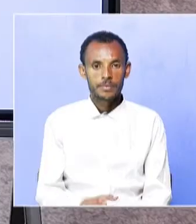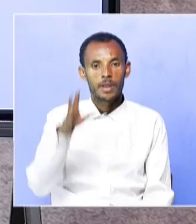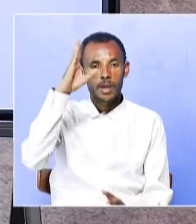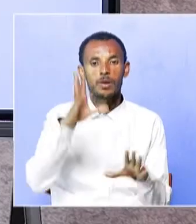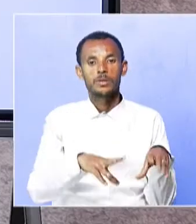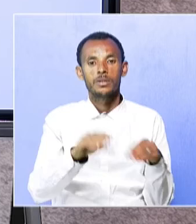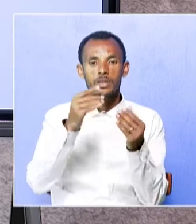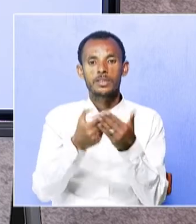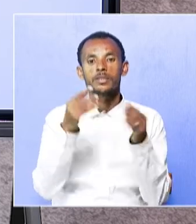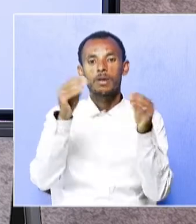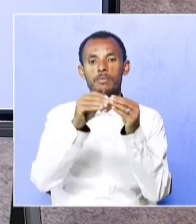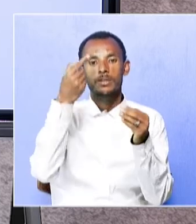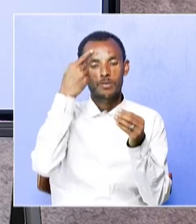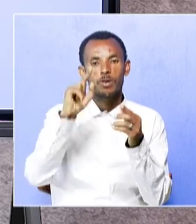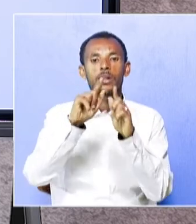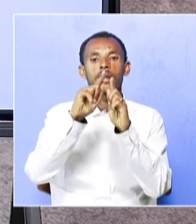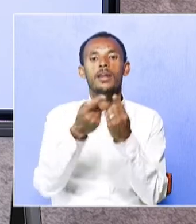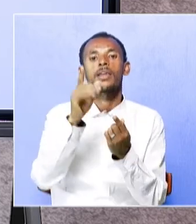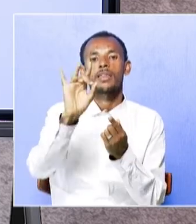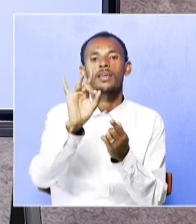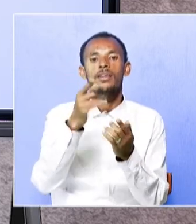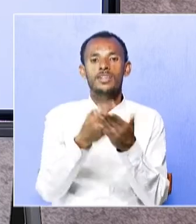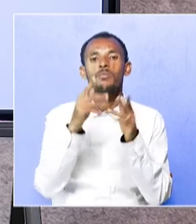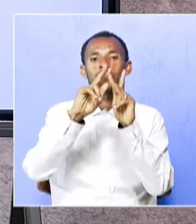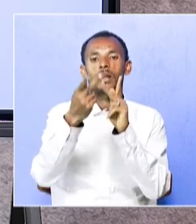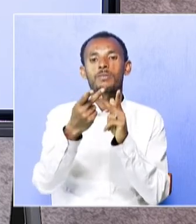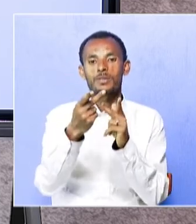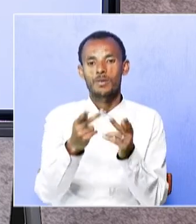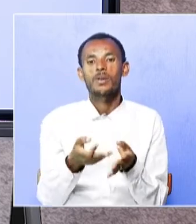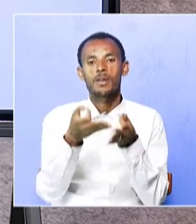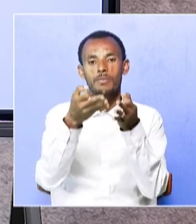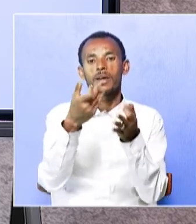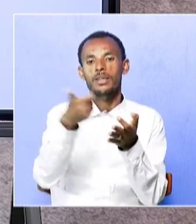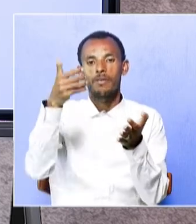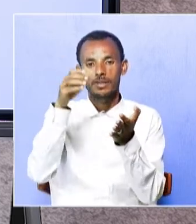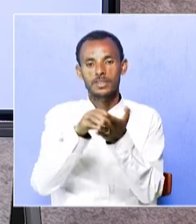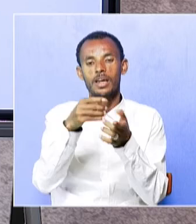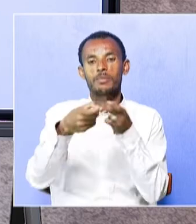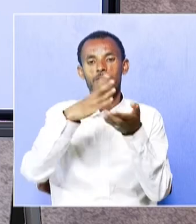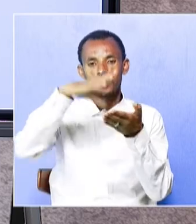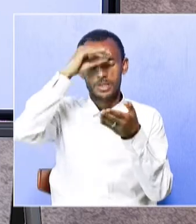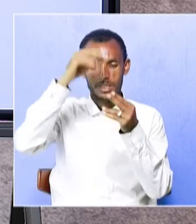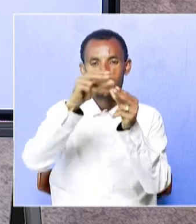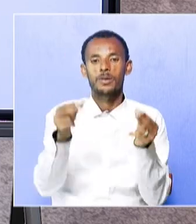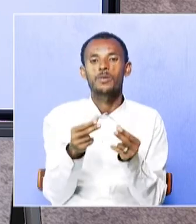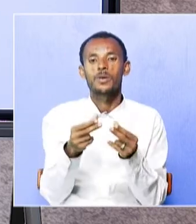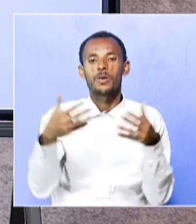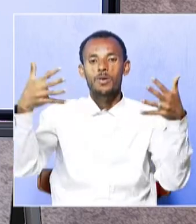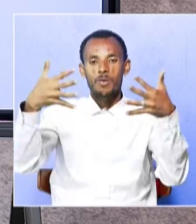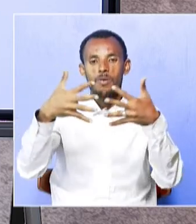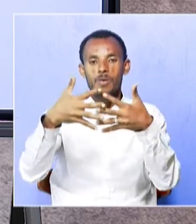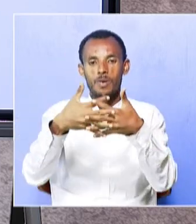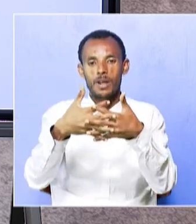Hello everyone, this is mathematics lesson for grade 8. This program is organized by Addis Ababa City Administration Education